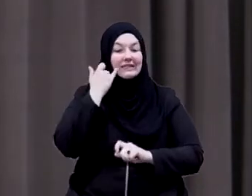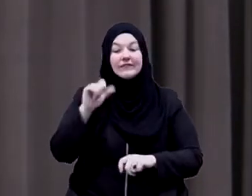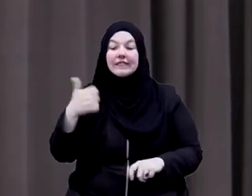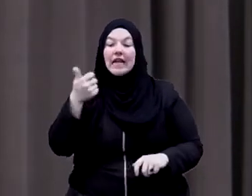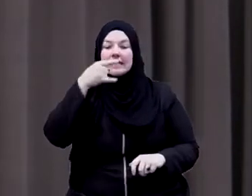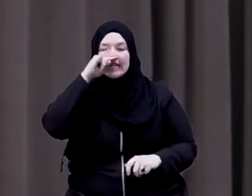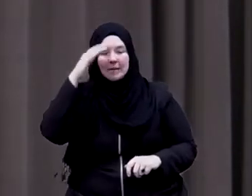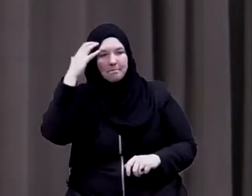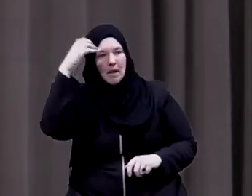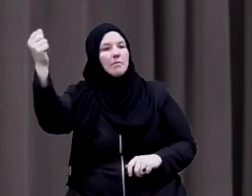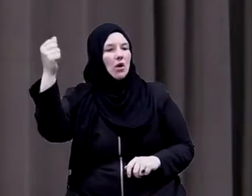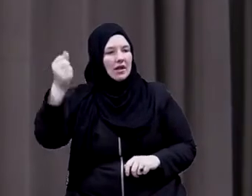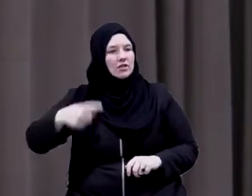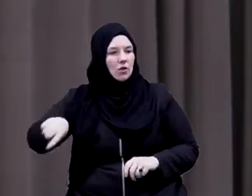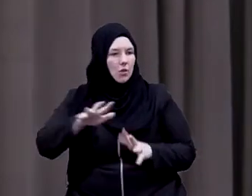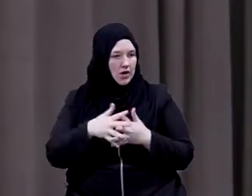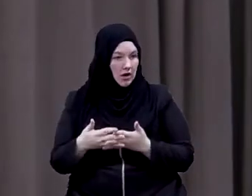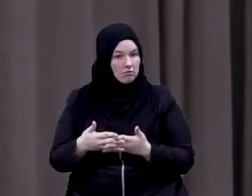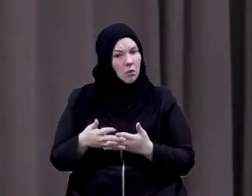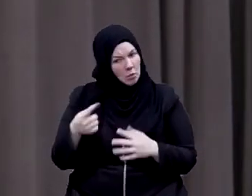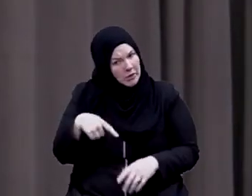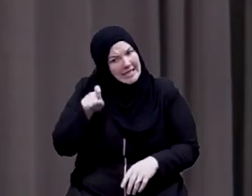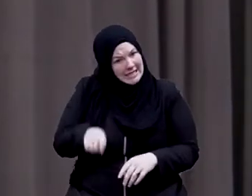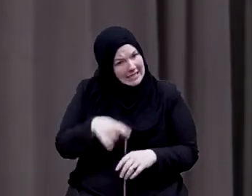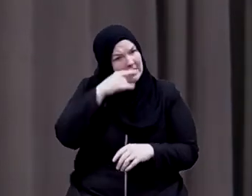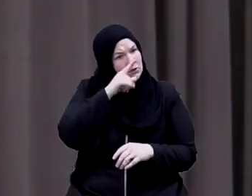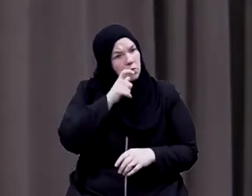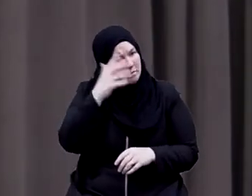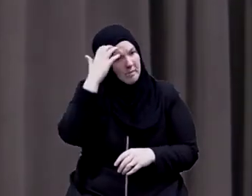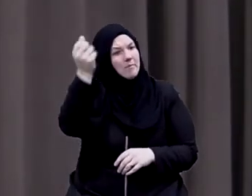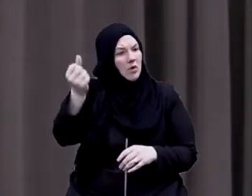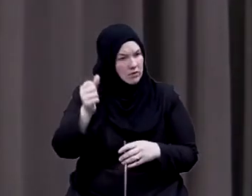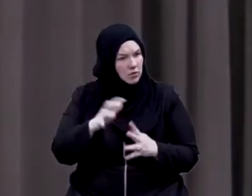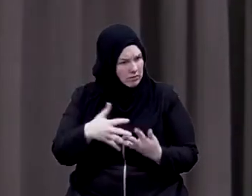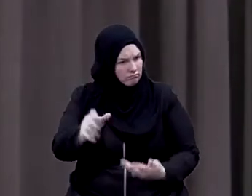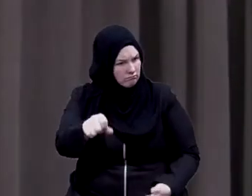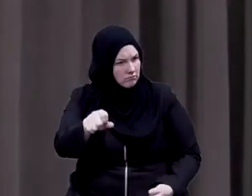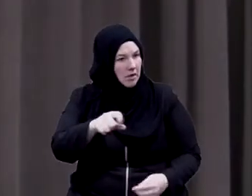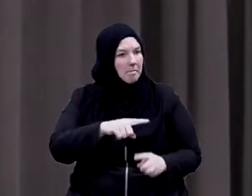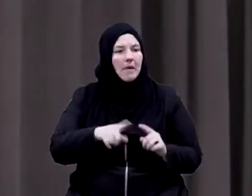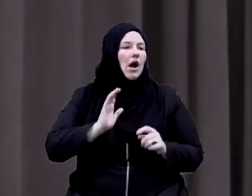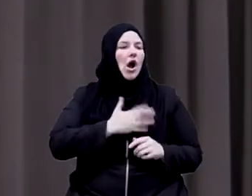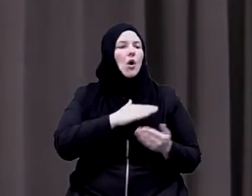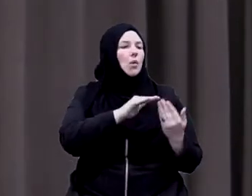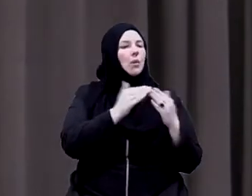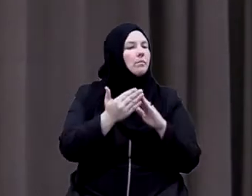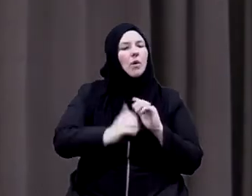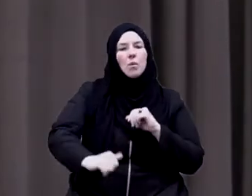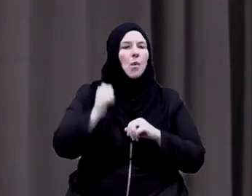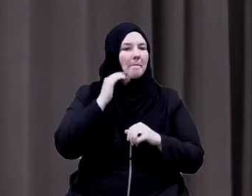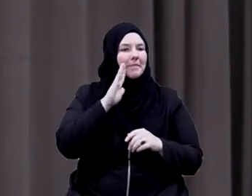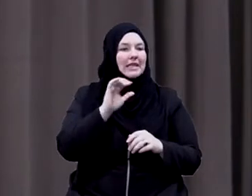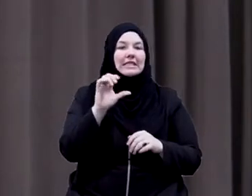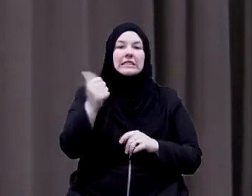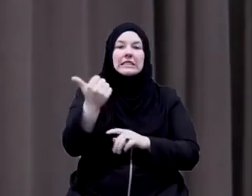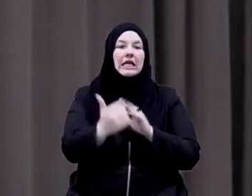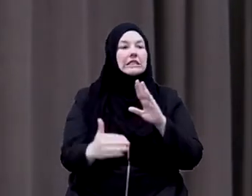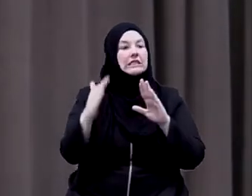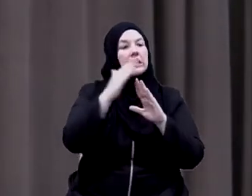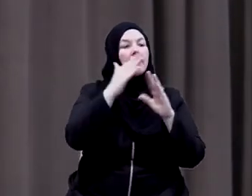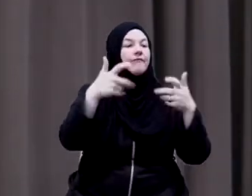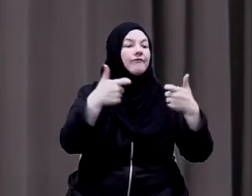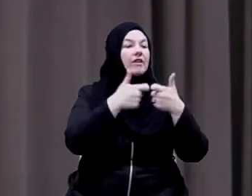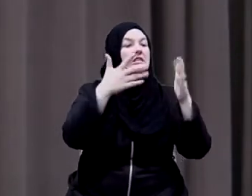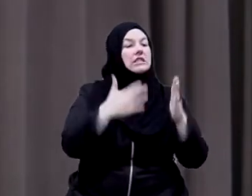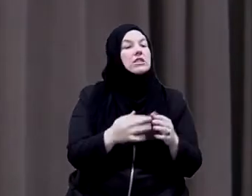But we need those memorizers. Our ummah is not going to be the greatest ummah if we have the 10 top